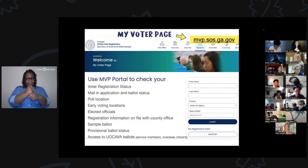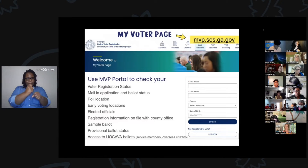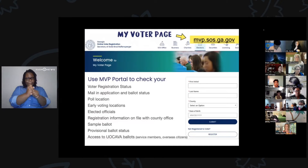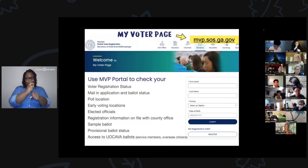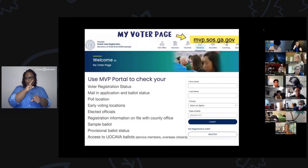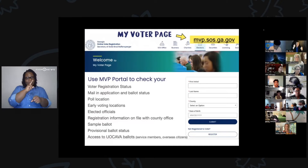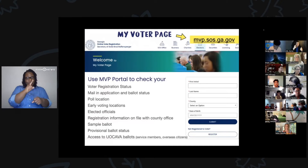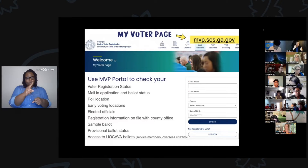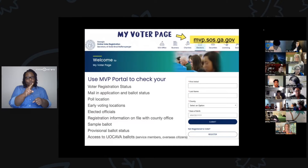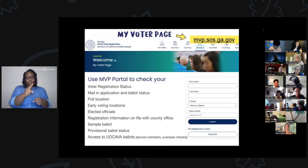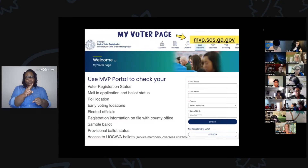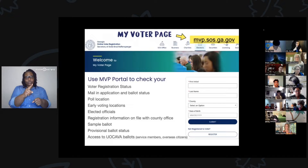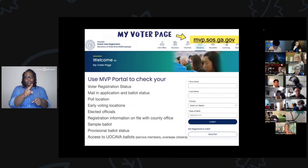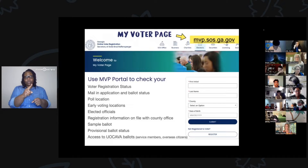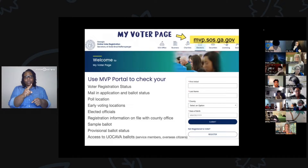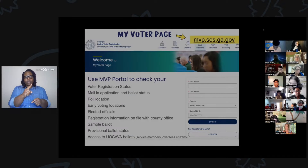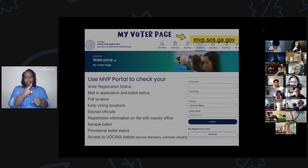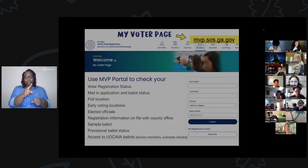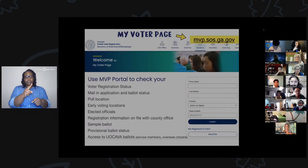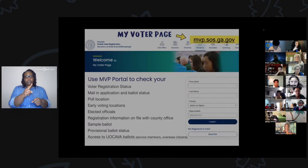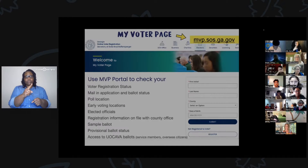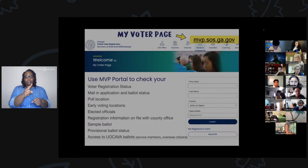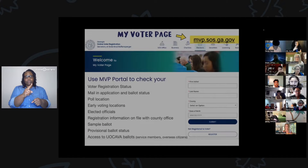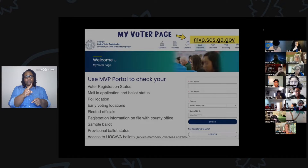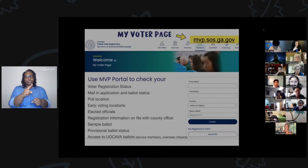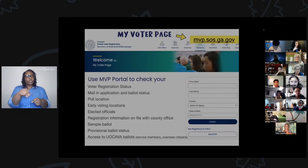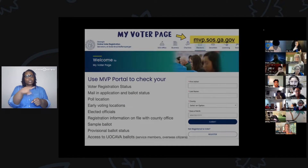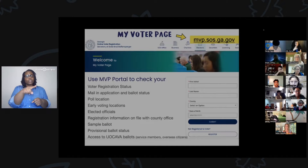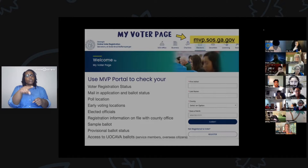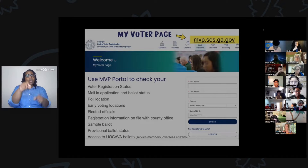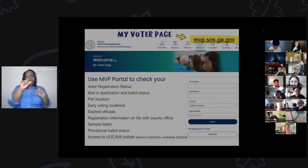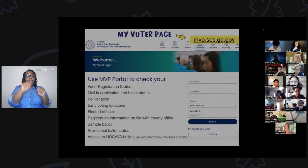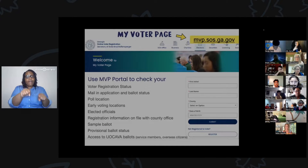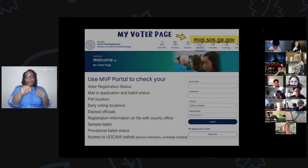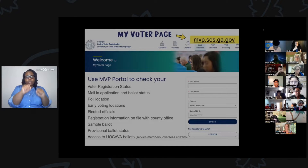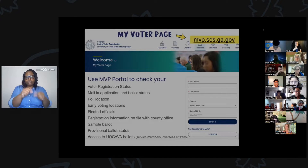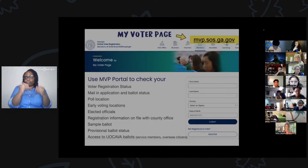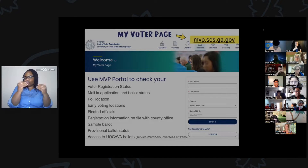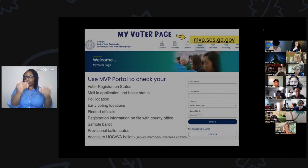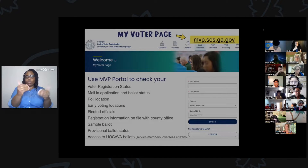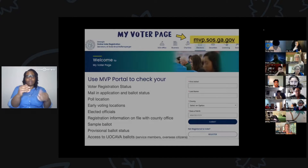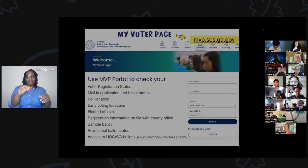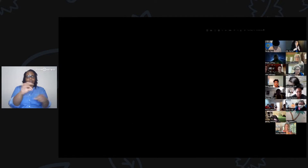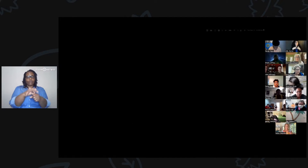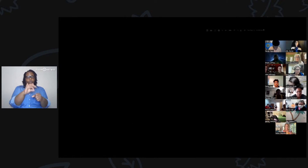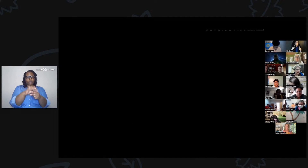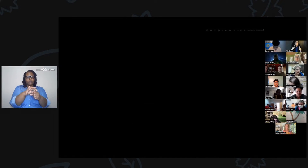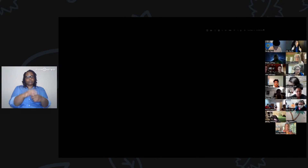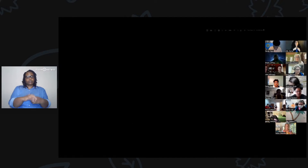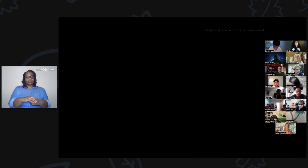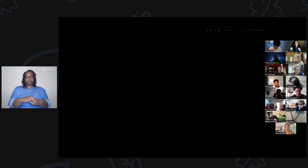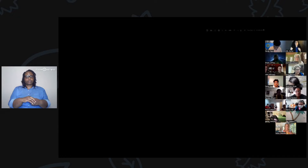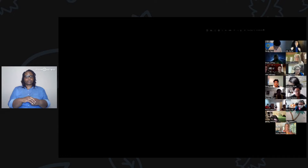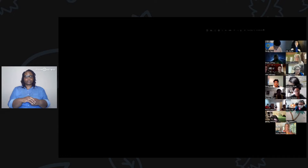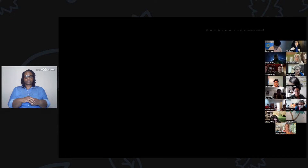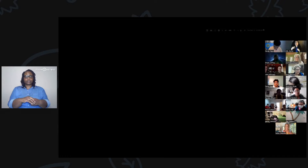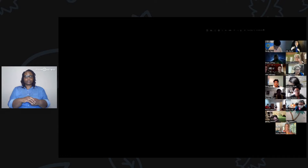still eligible to vote. You can